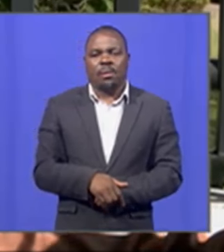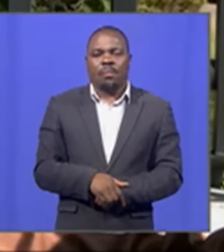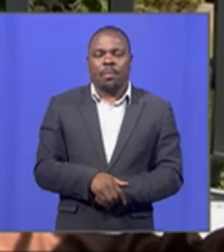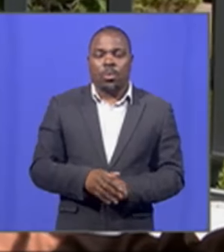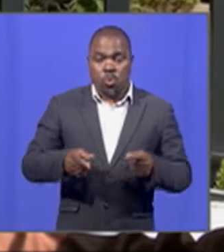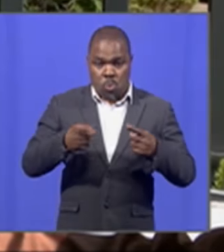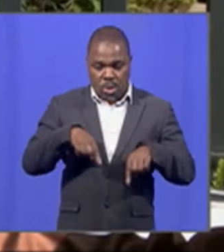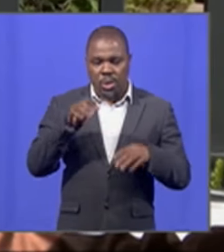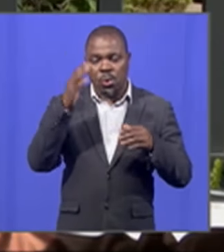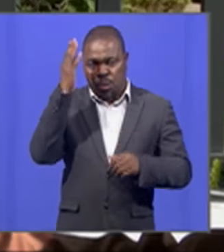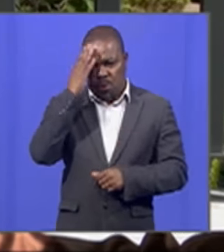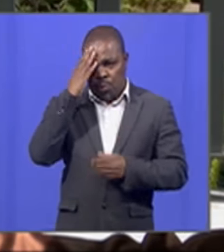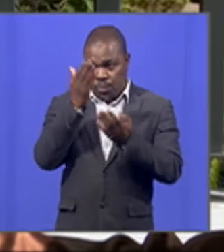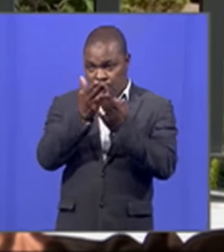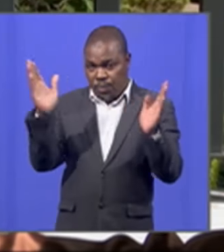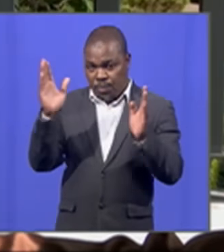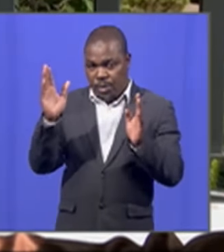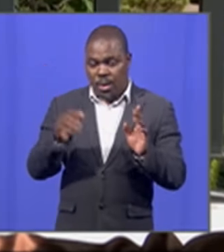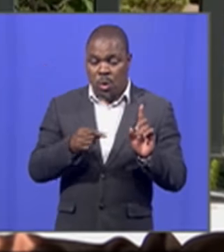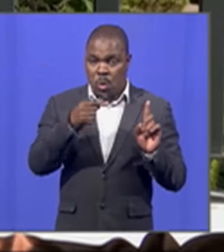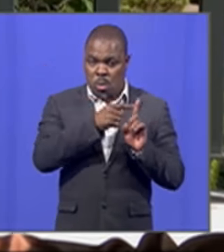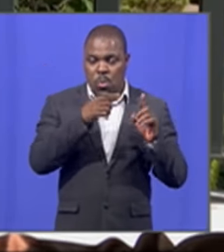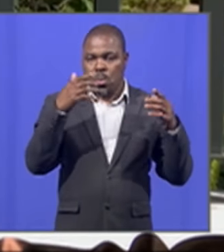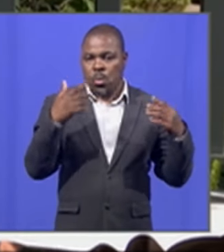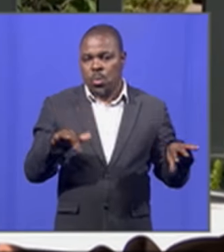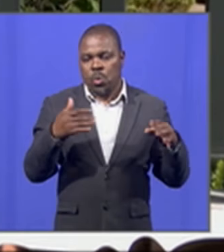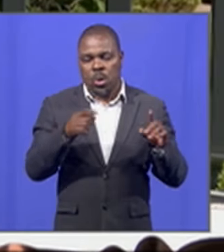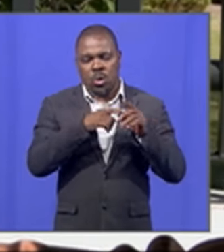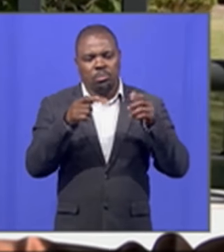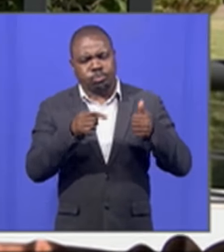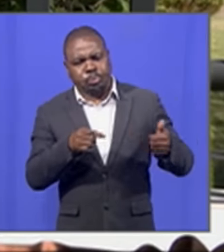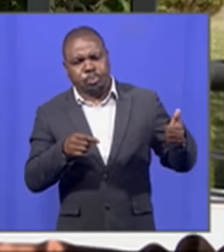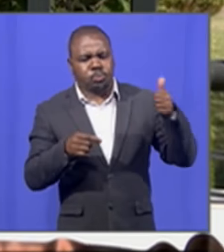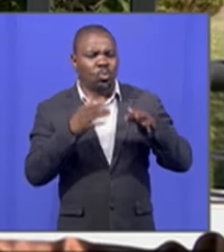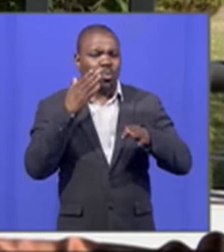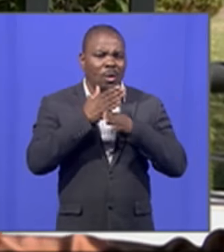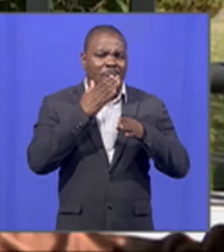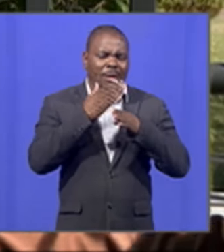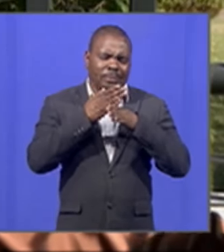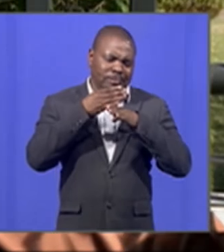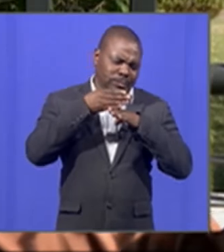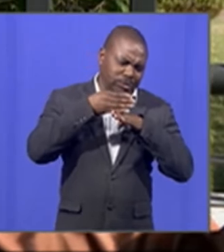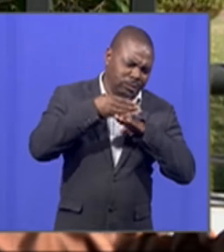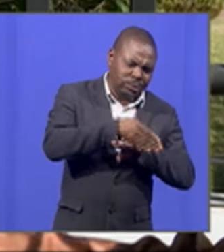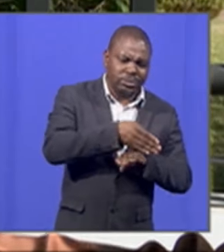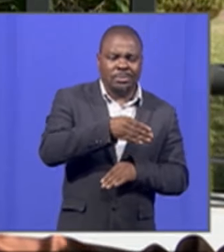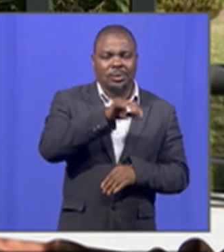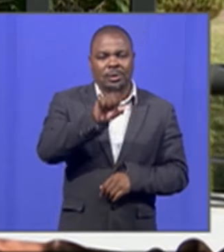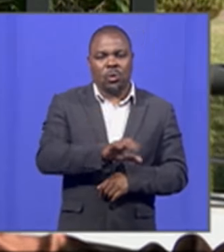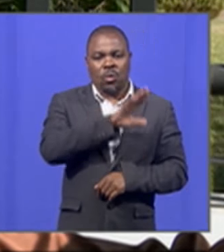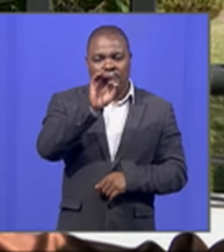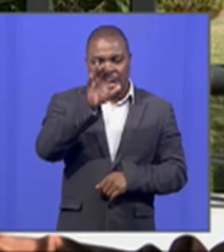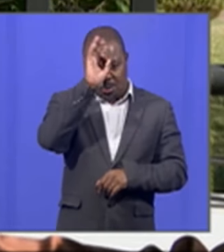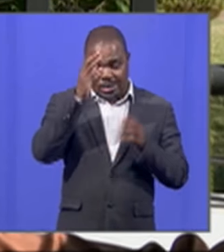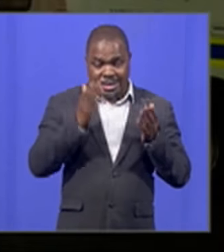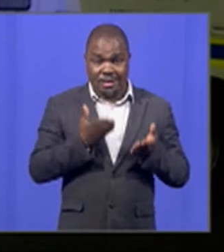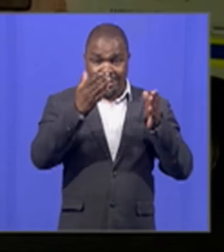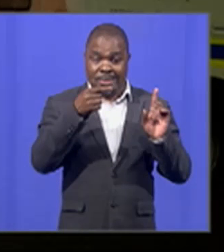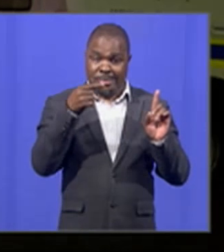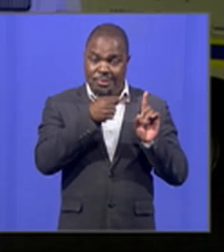aware that General Khan is a highly decorated and long-standing senior member of the South African Police